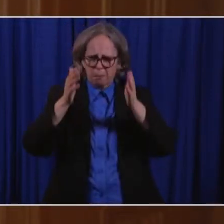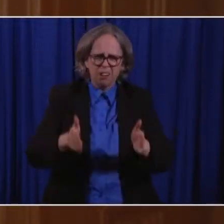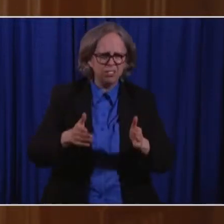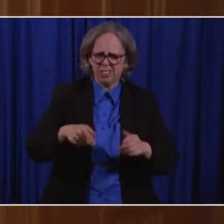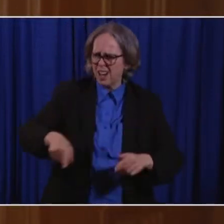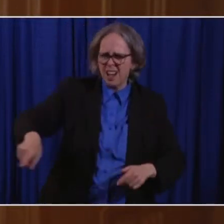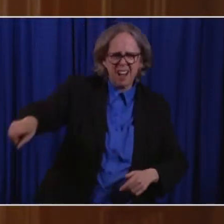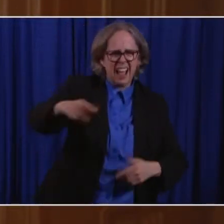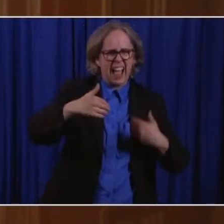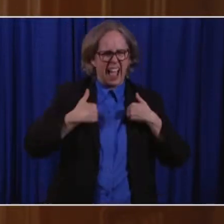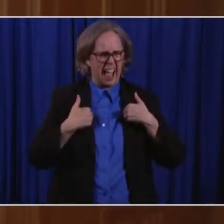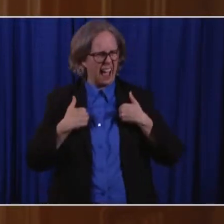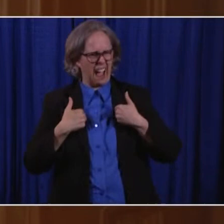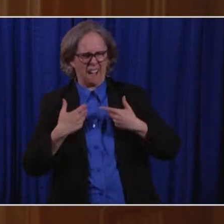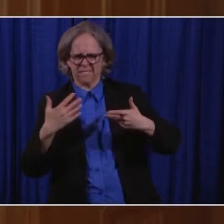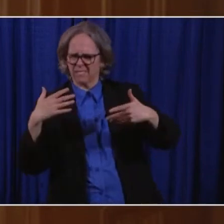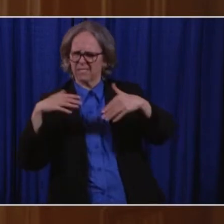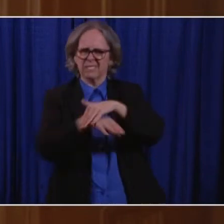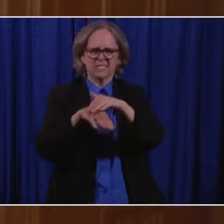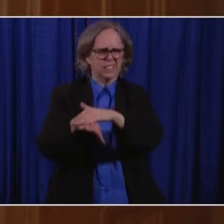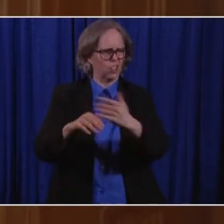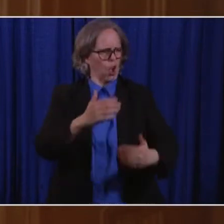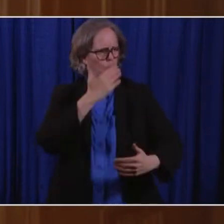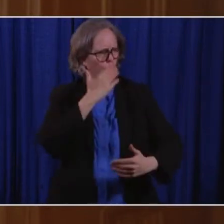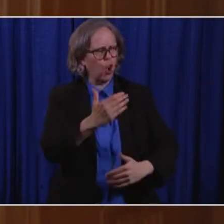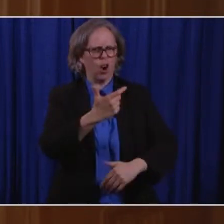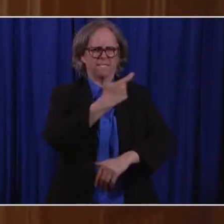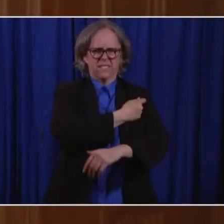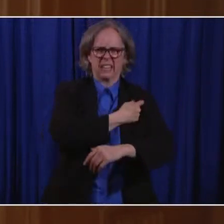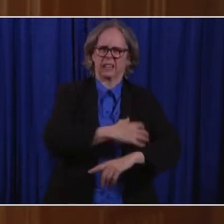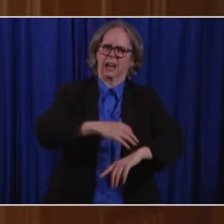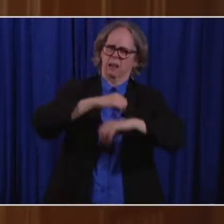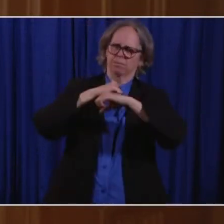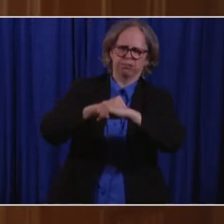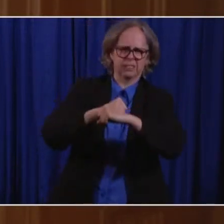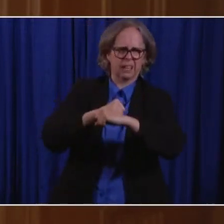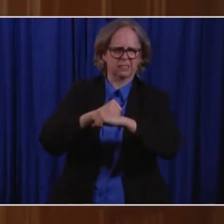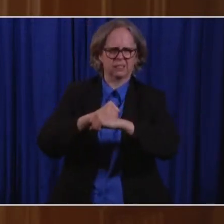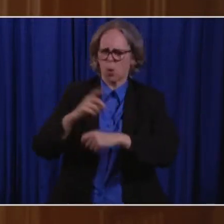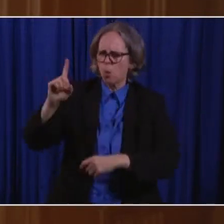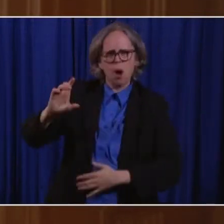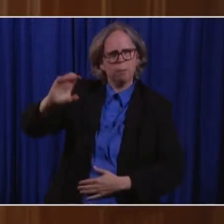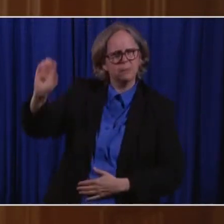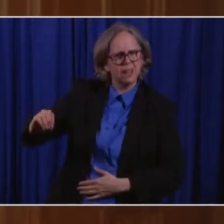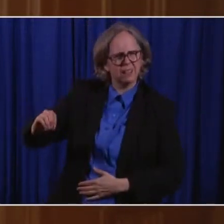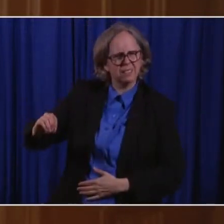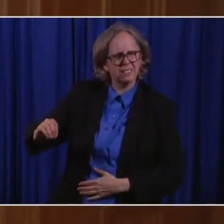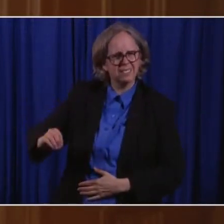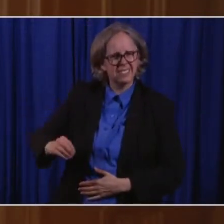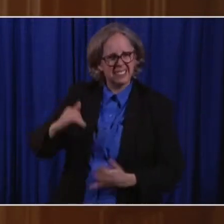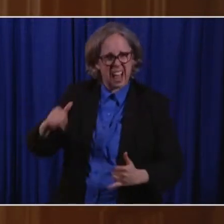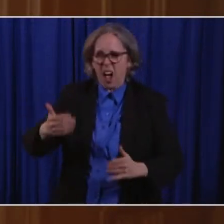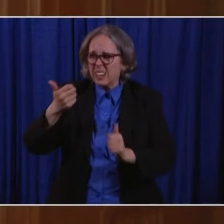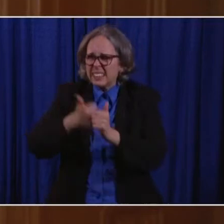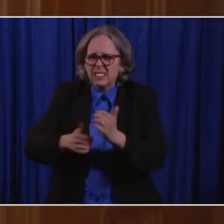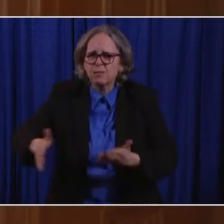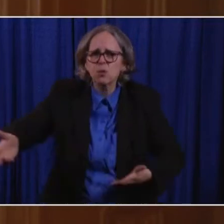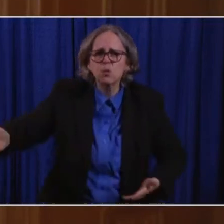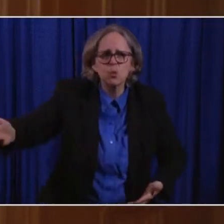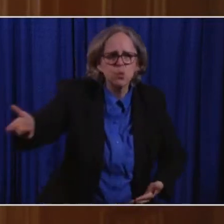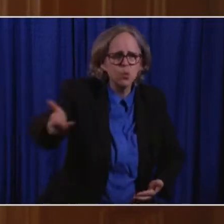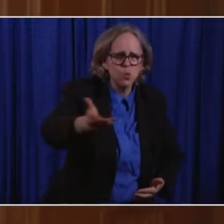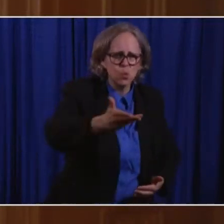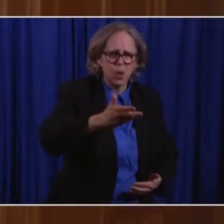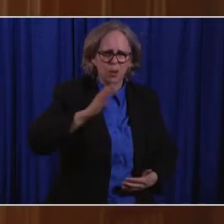to get 100% protection, and it's now up to each Ohio citizen whether